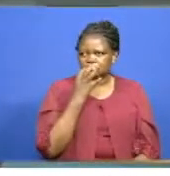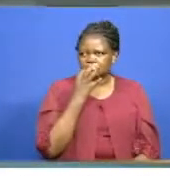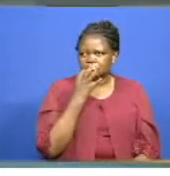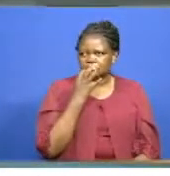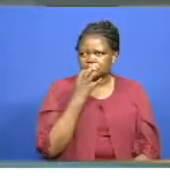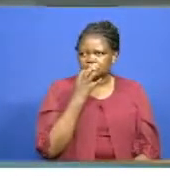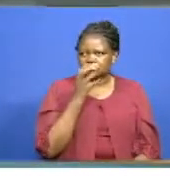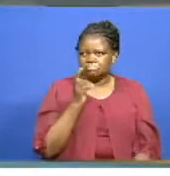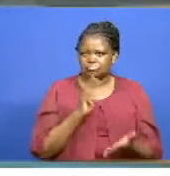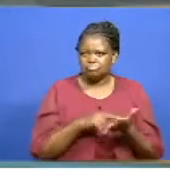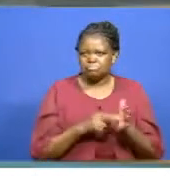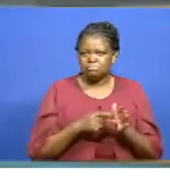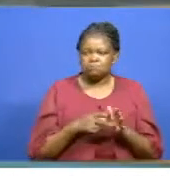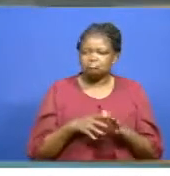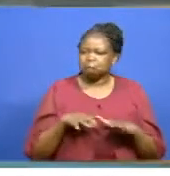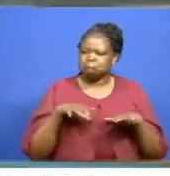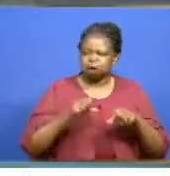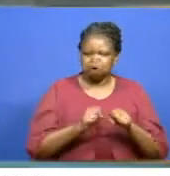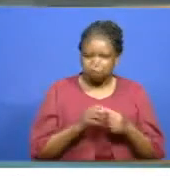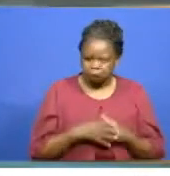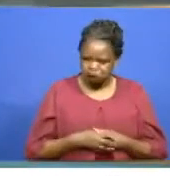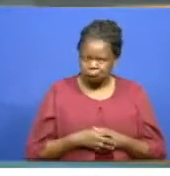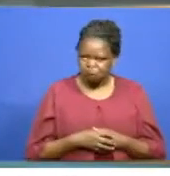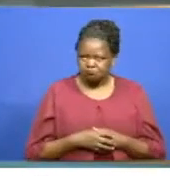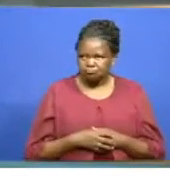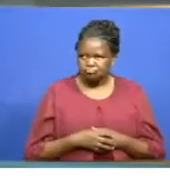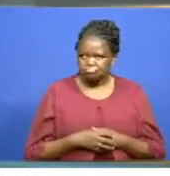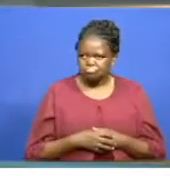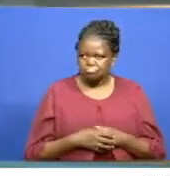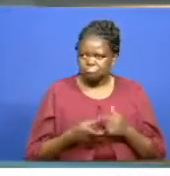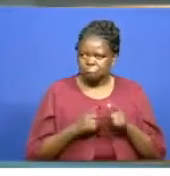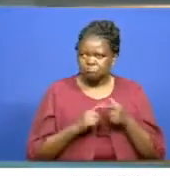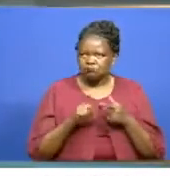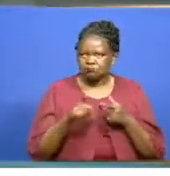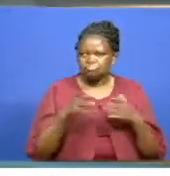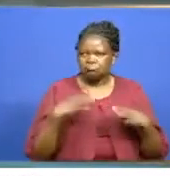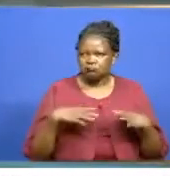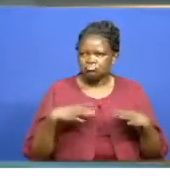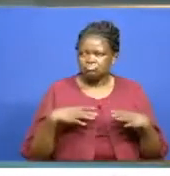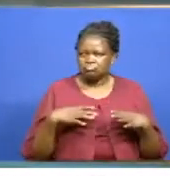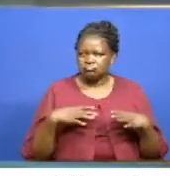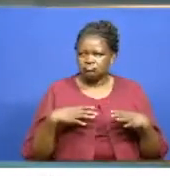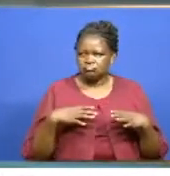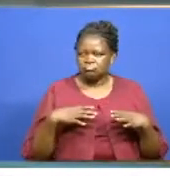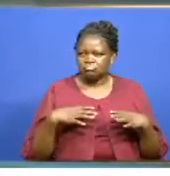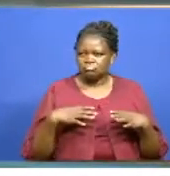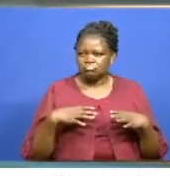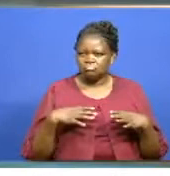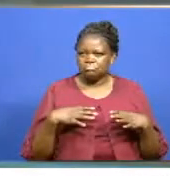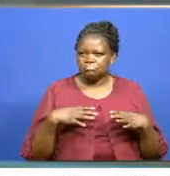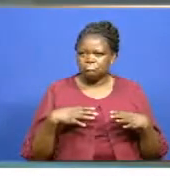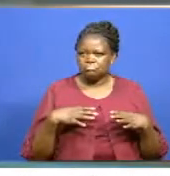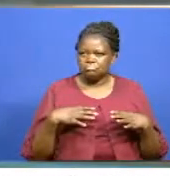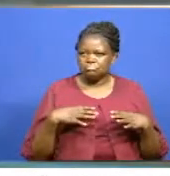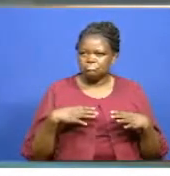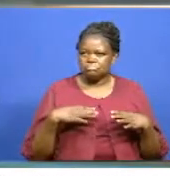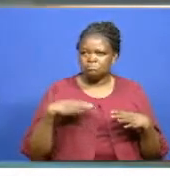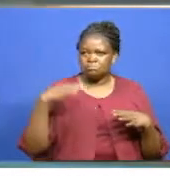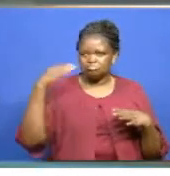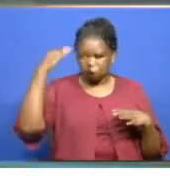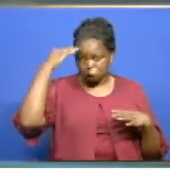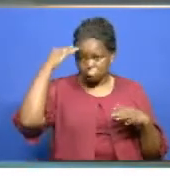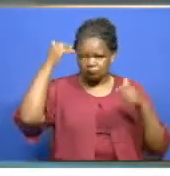they went very fast and grabbed him. Mm-hmm. So the guy was not coming as a non-starter. Uh-huh. He was already